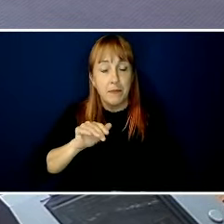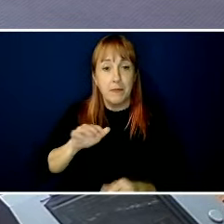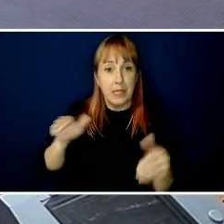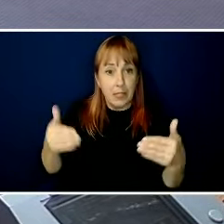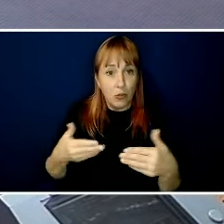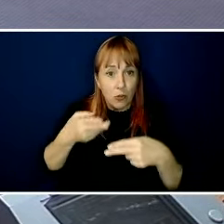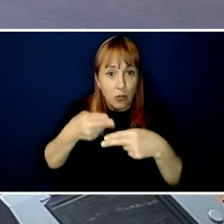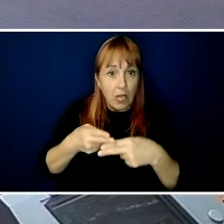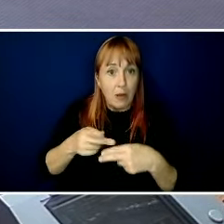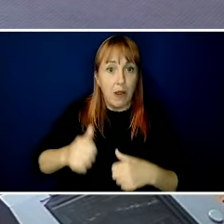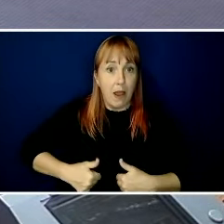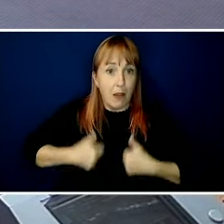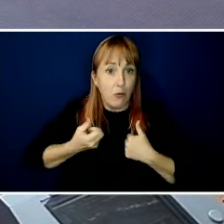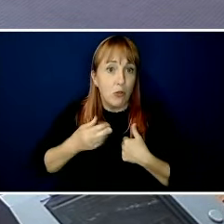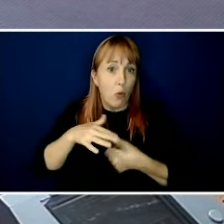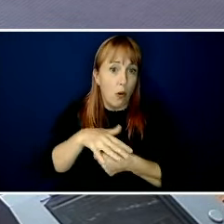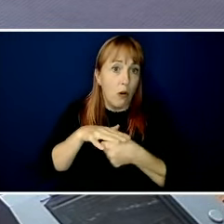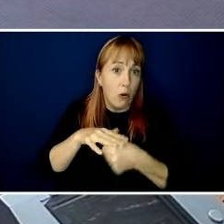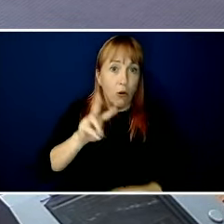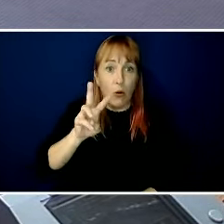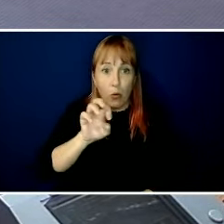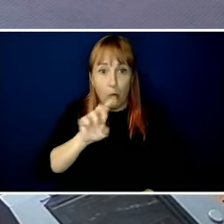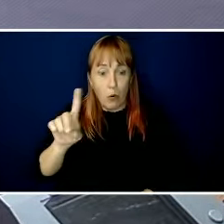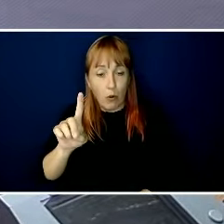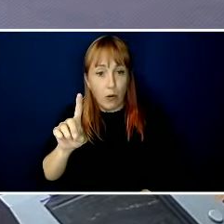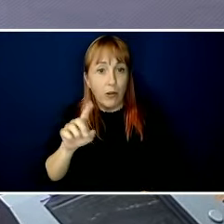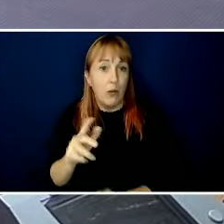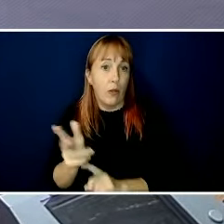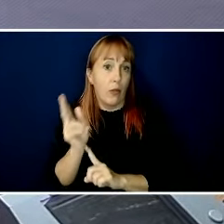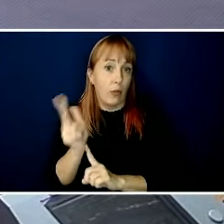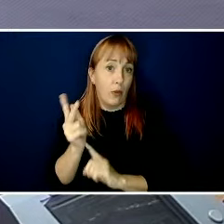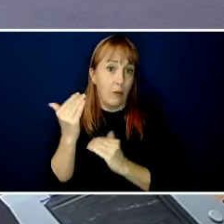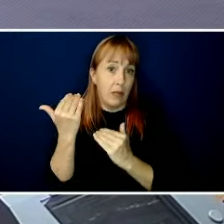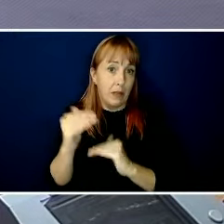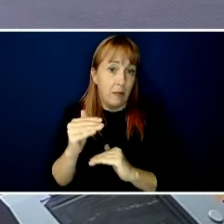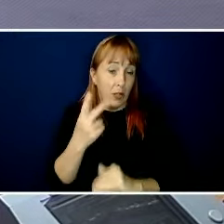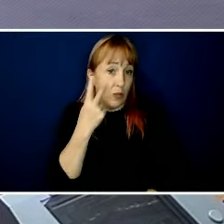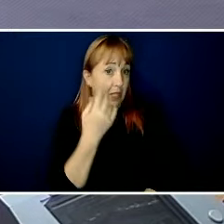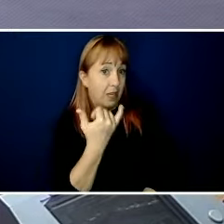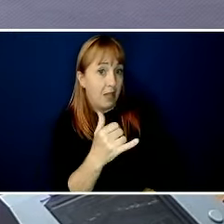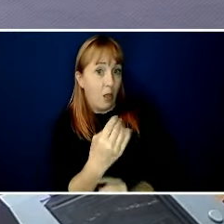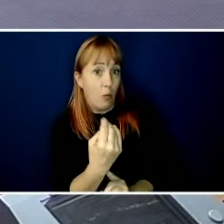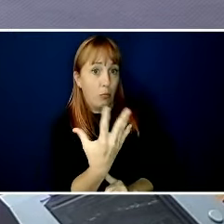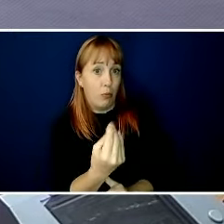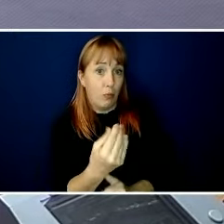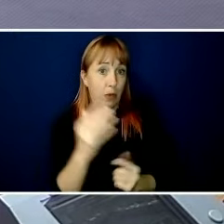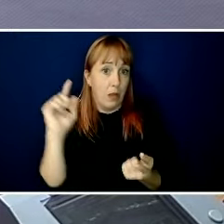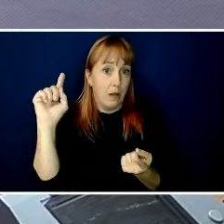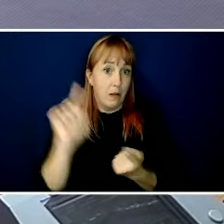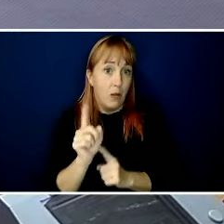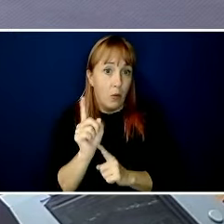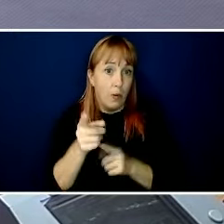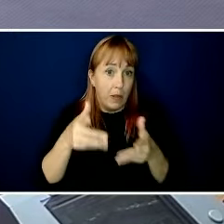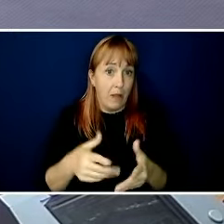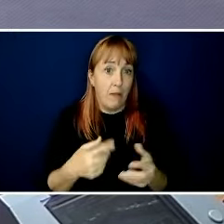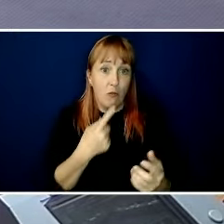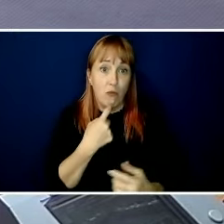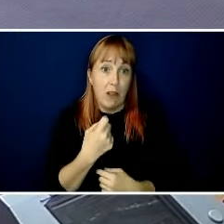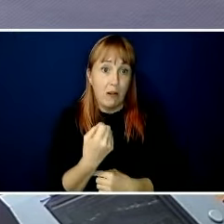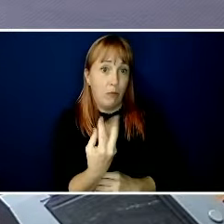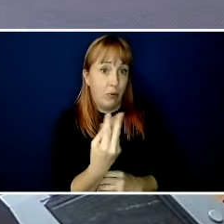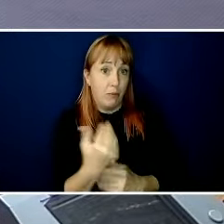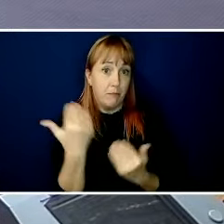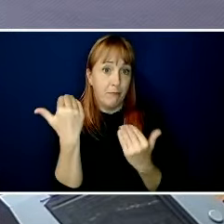either your address or your ward. And remind you have 3 minutes. When the yellow light starts flashing, that means you're down to 1 minute. When the red light turns on, that means your time is